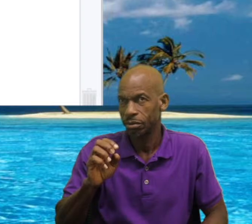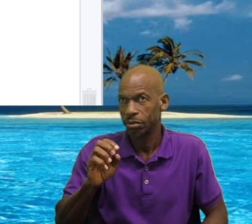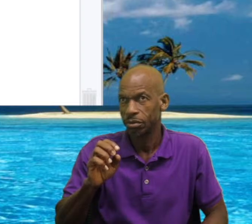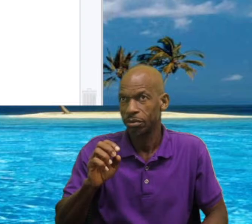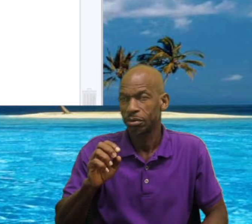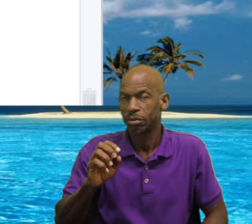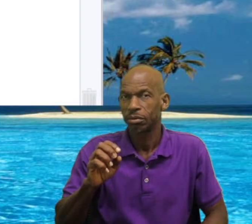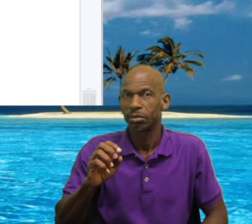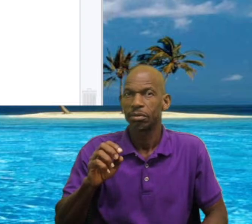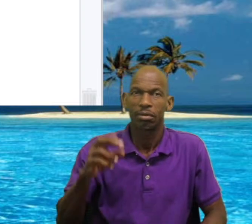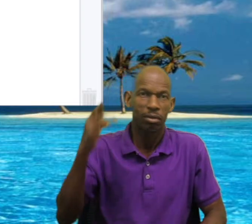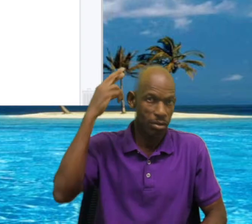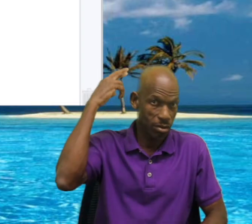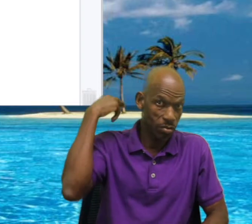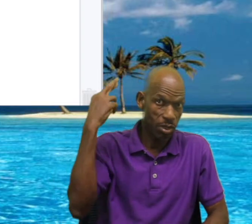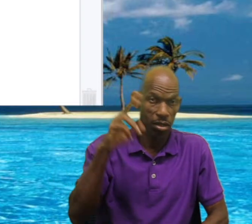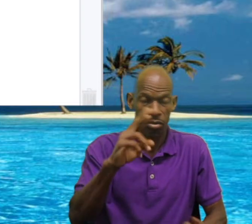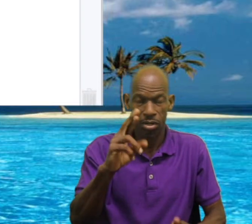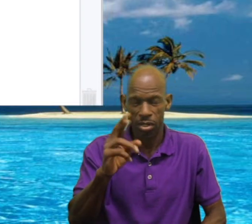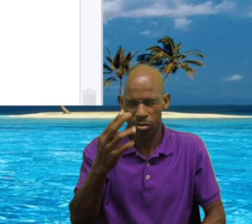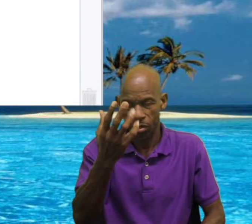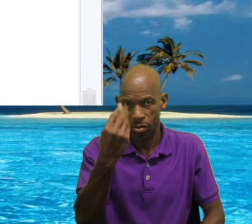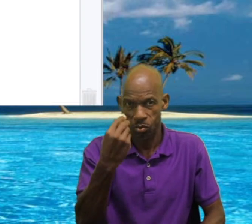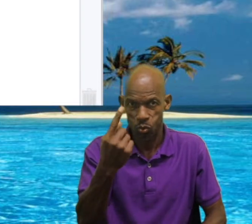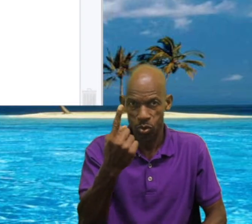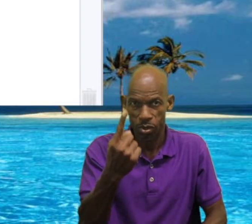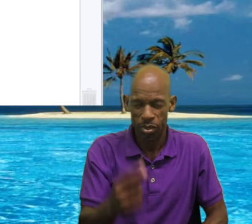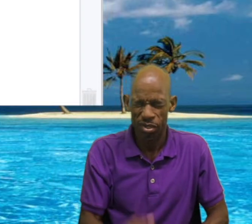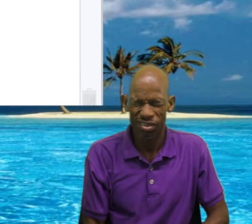So, Rebecca, you are ready with yours?